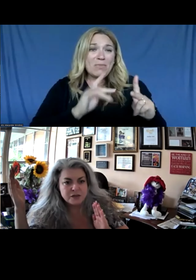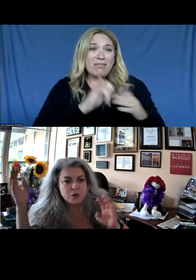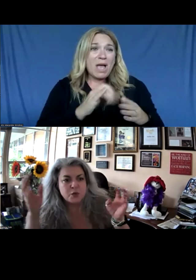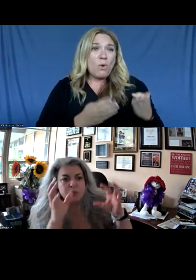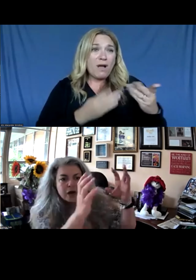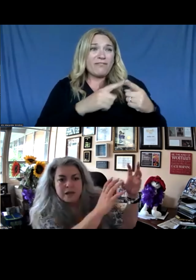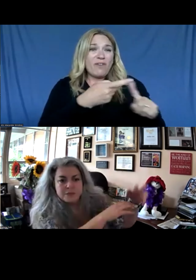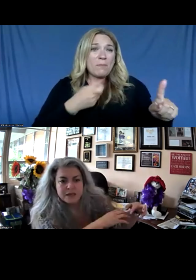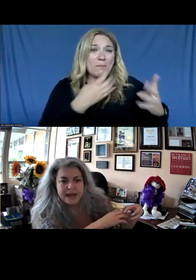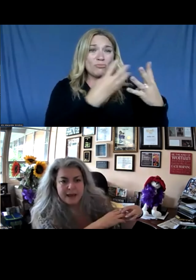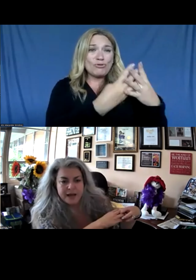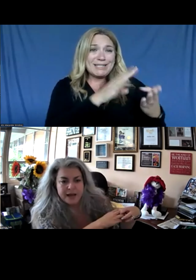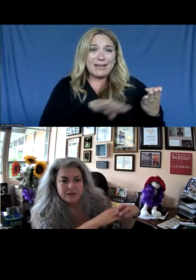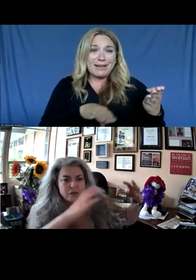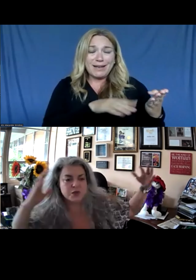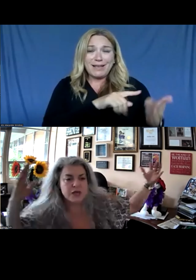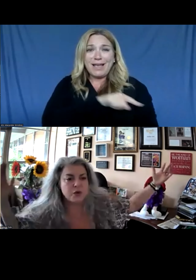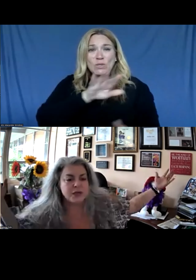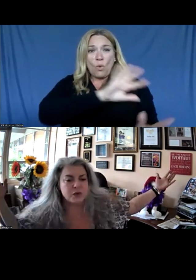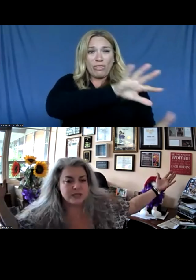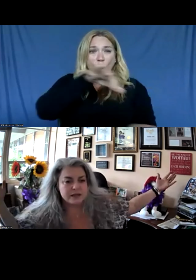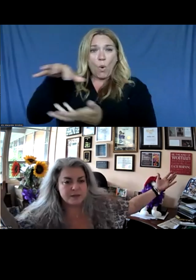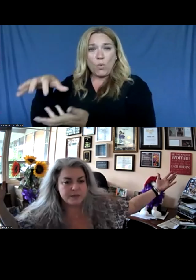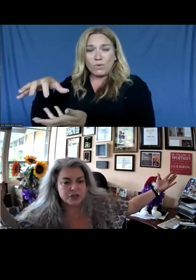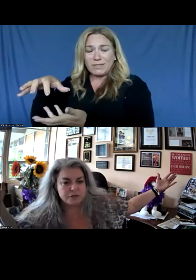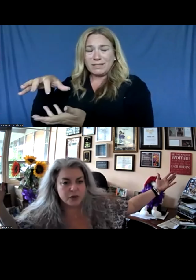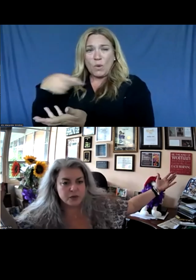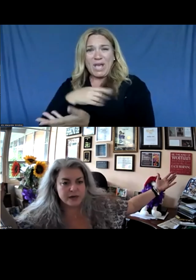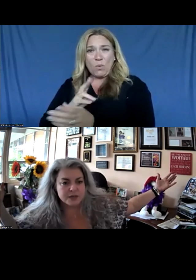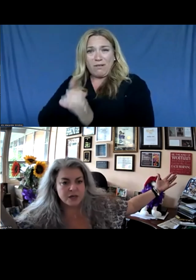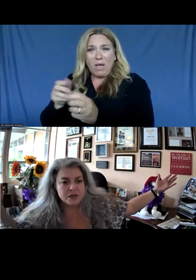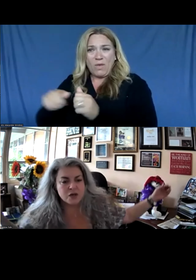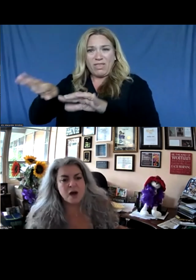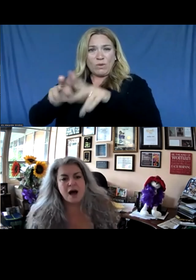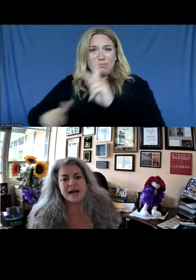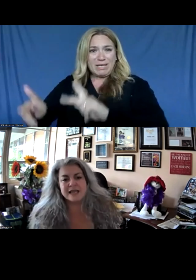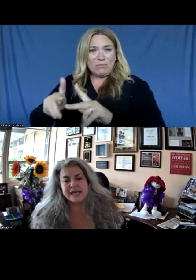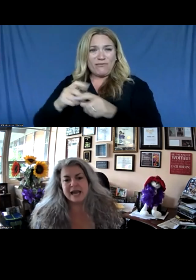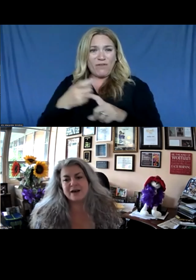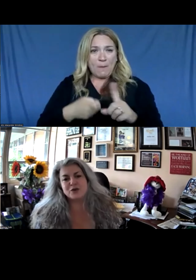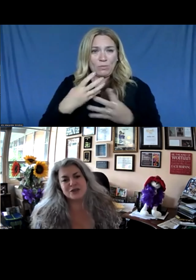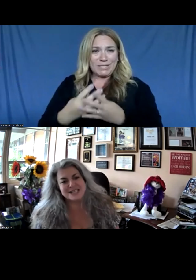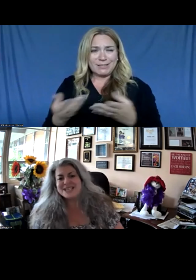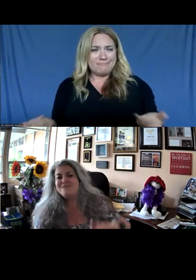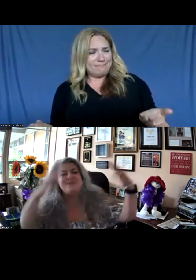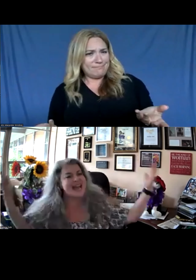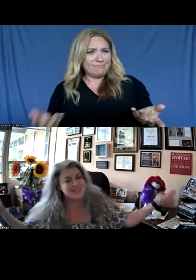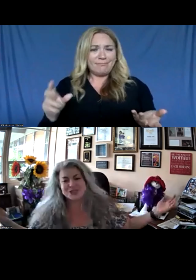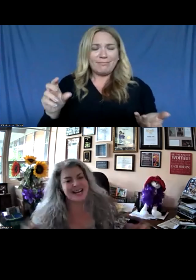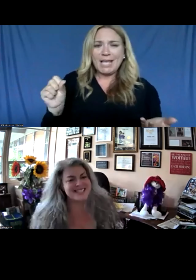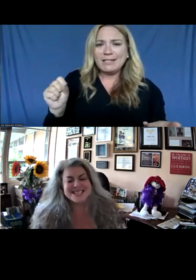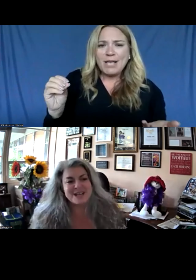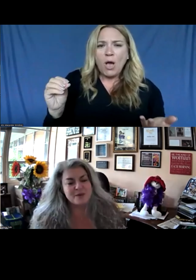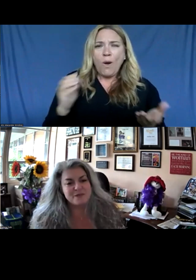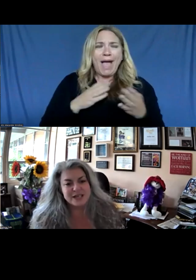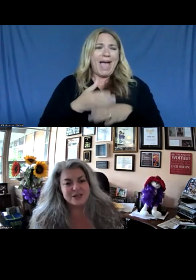So we were clumped in that pile, and those were the only wholesale elimination of programs. So I think after this